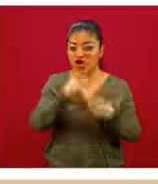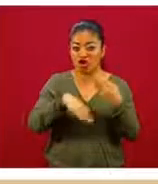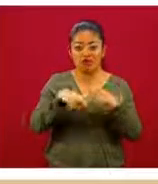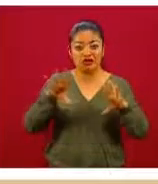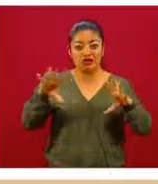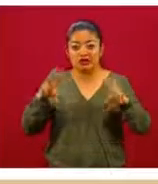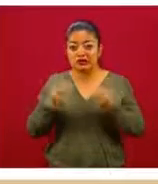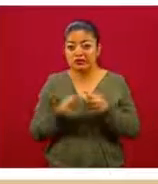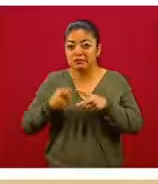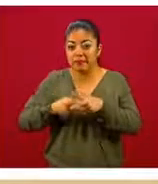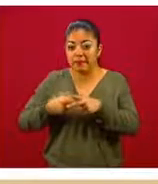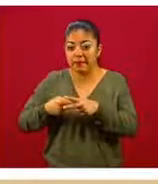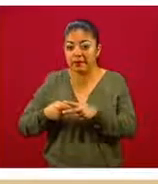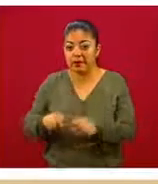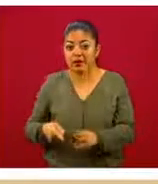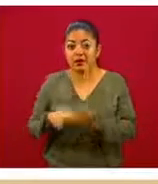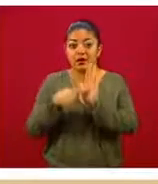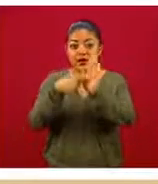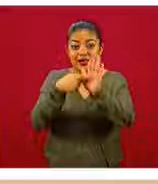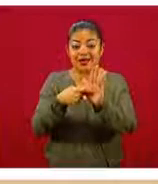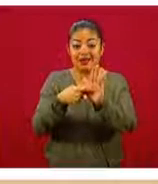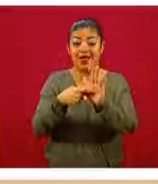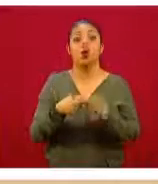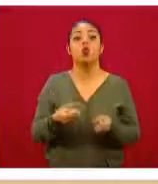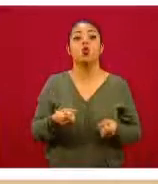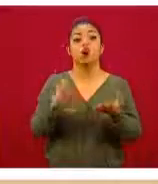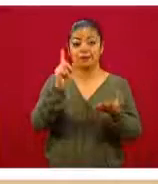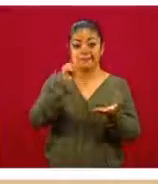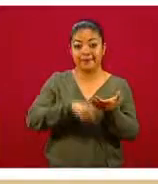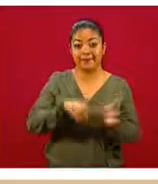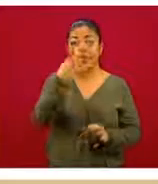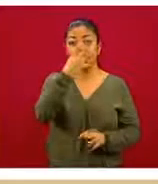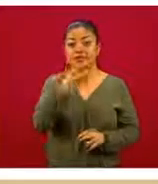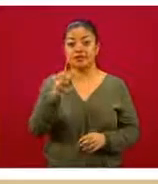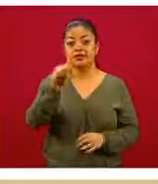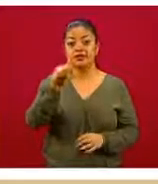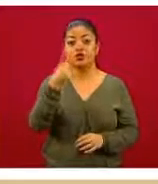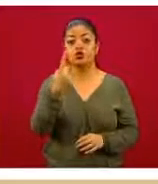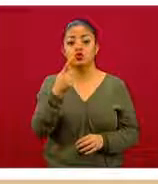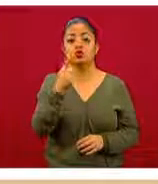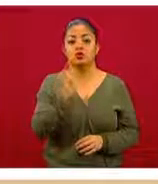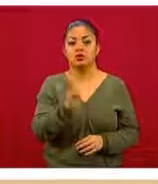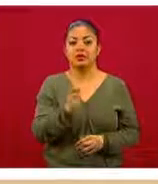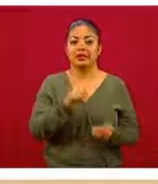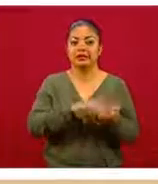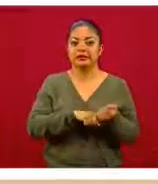confirmed cases in general, from what Dr. Lopez-Gatell presented,